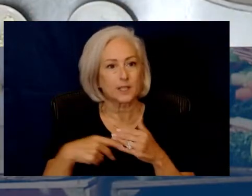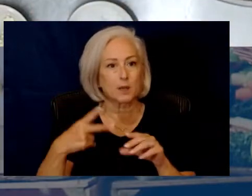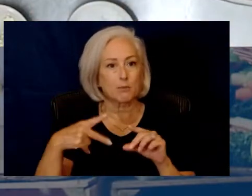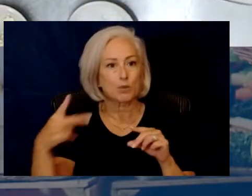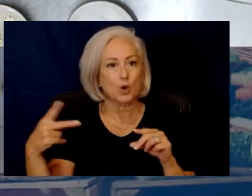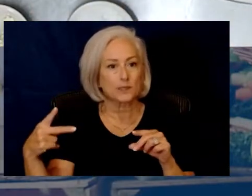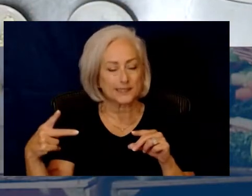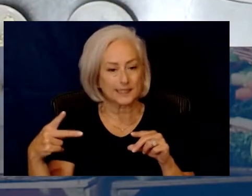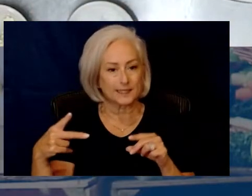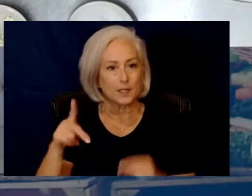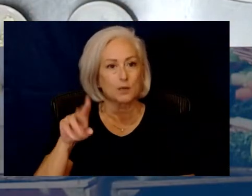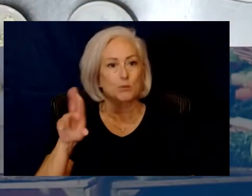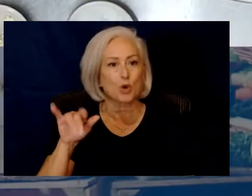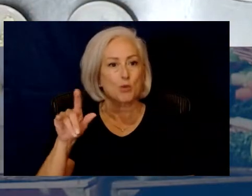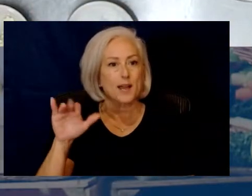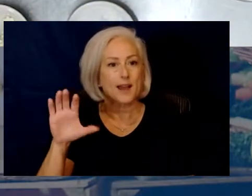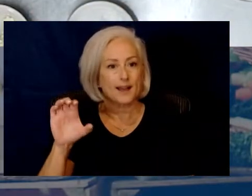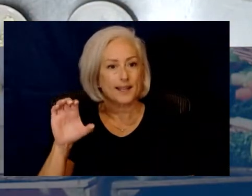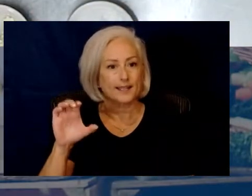little bit healthier for the gut.